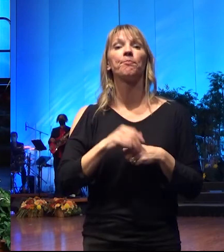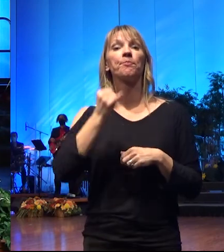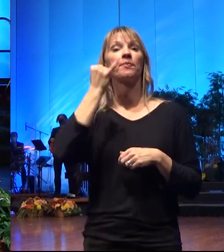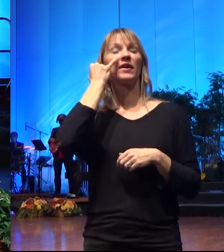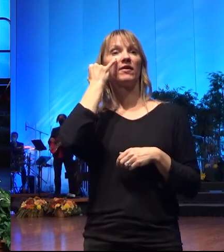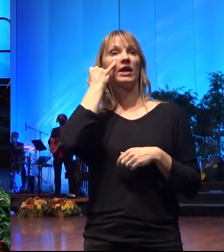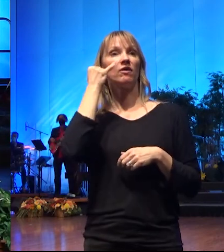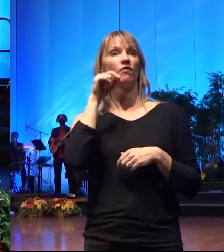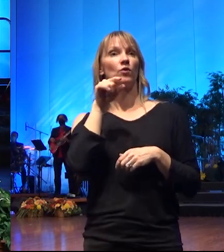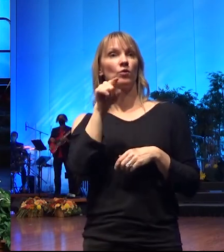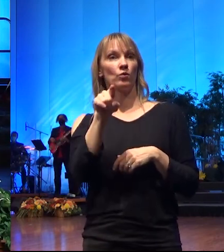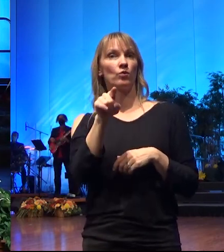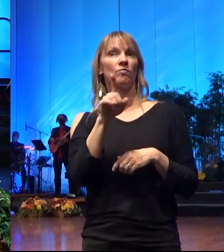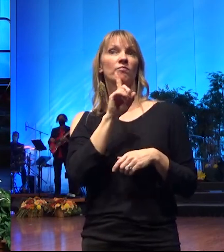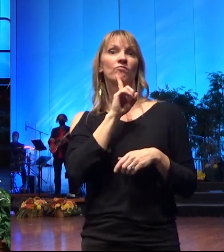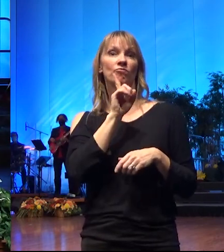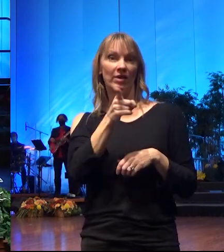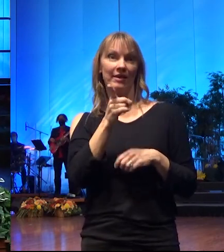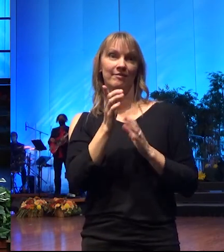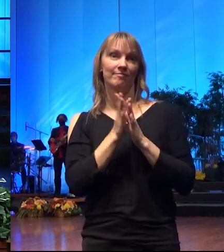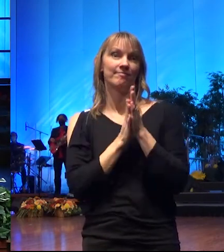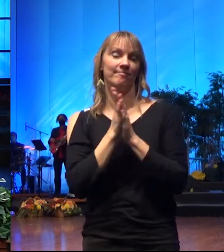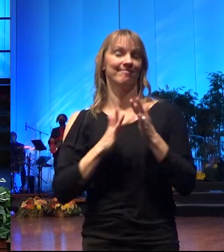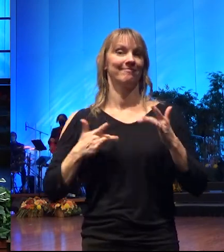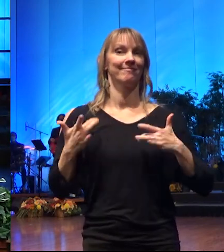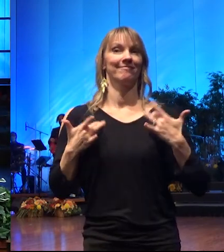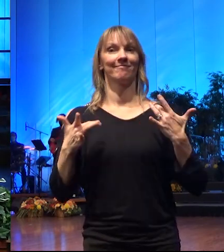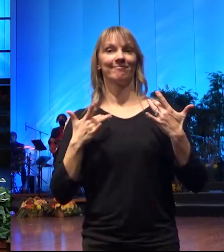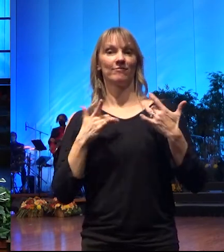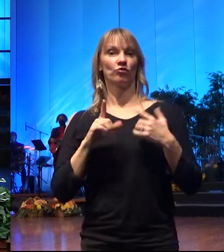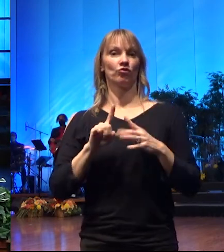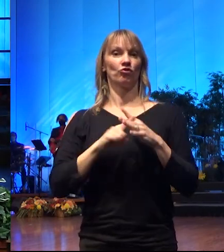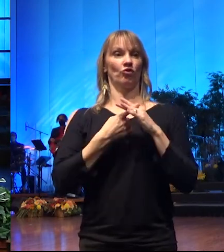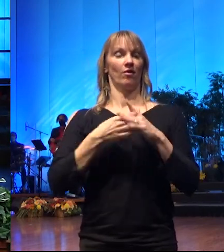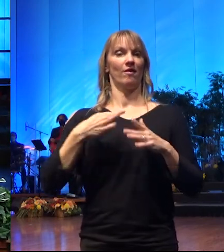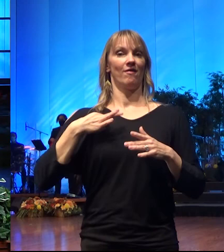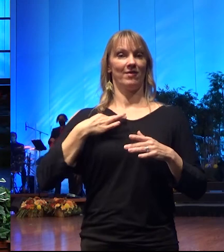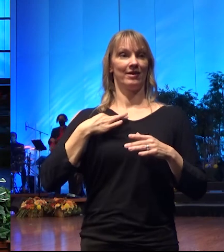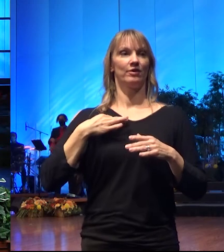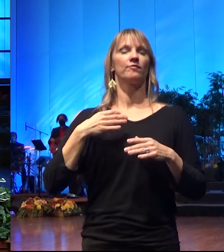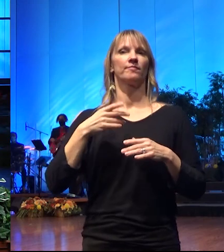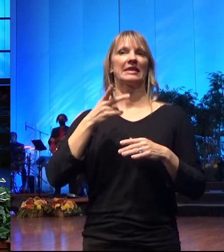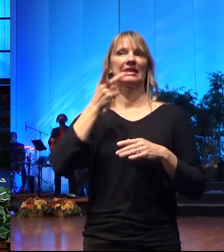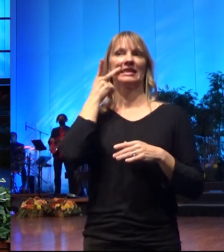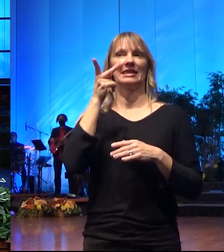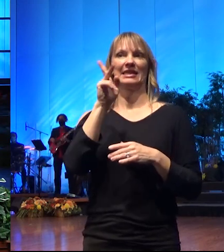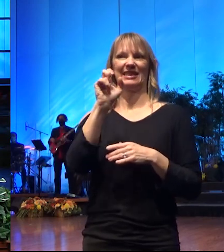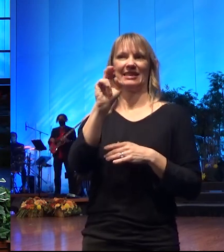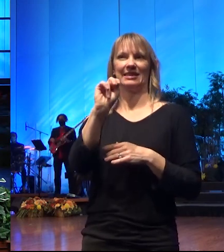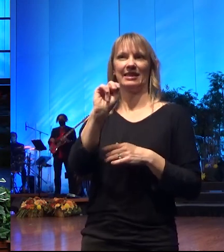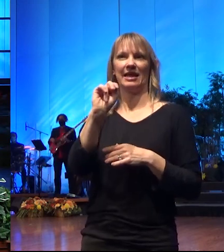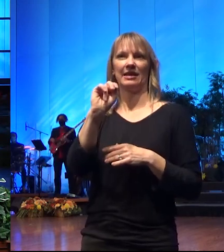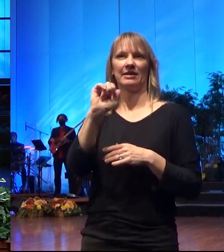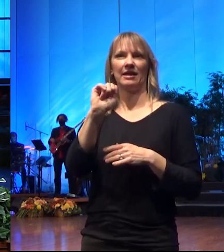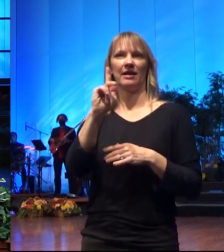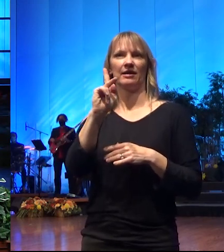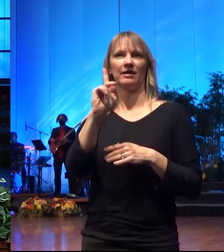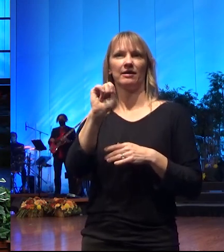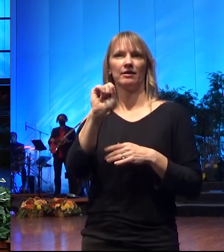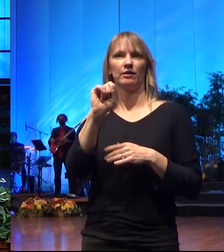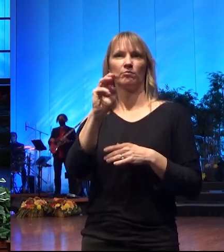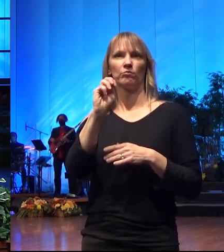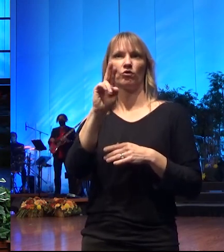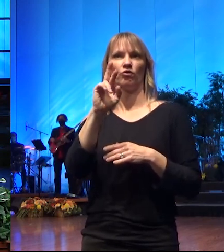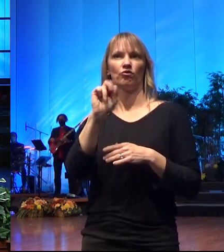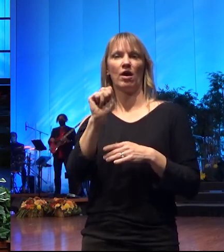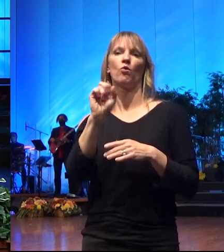you can go online and you can sign up for a volunteer activity. But I send all my love to